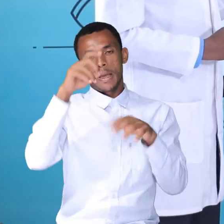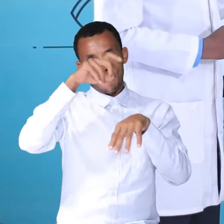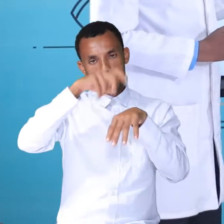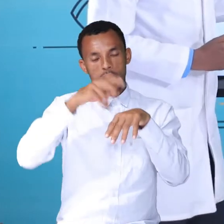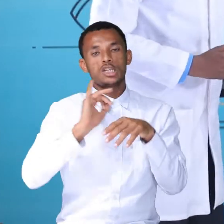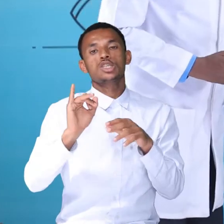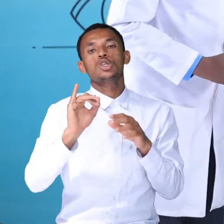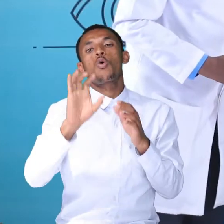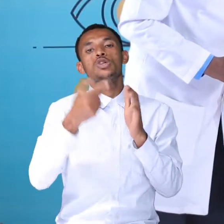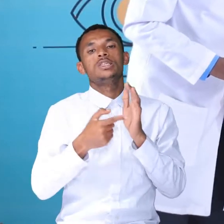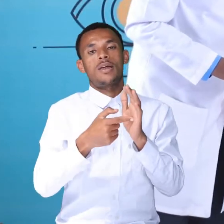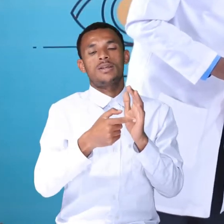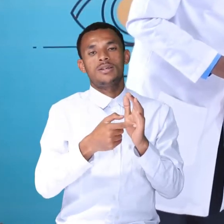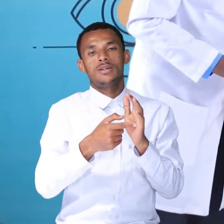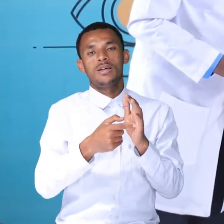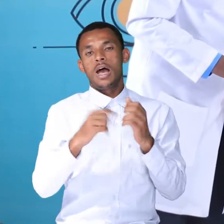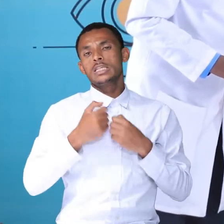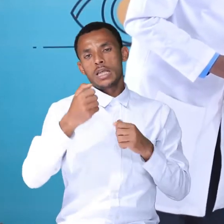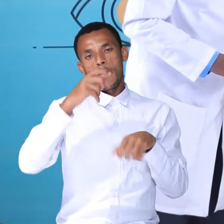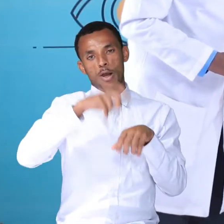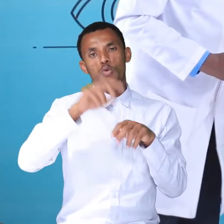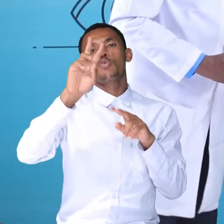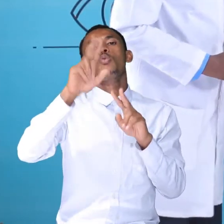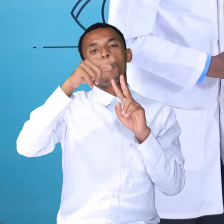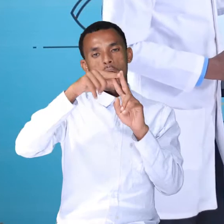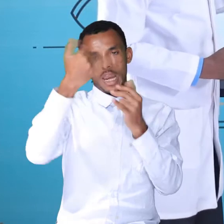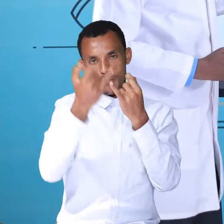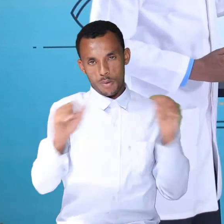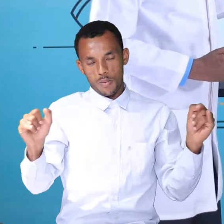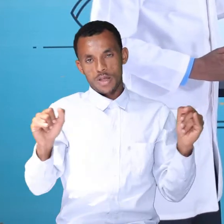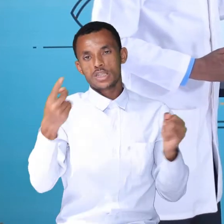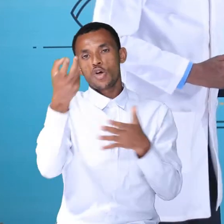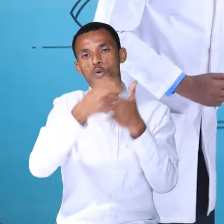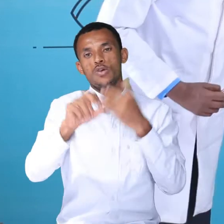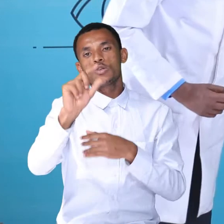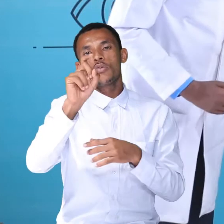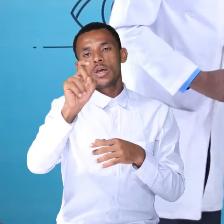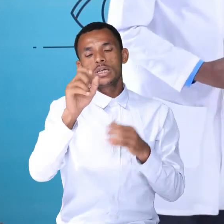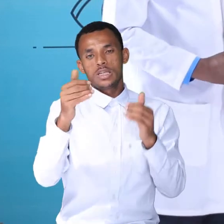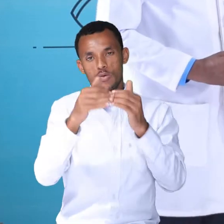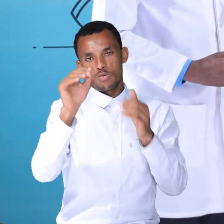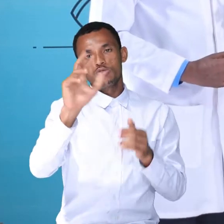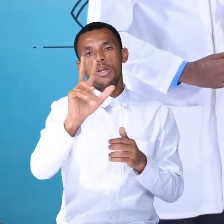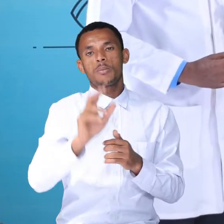is cosine function has a period of 2 pi divided by the coefficient of h to be equal to